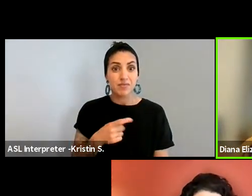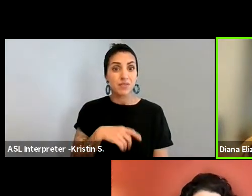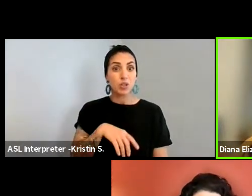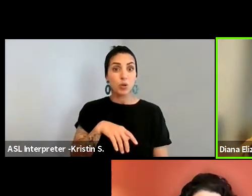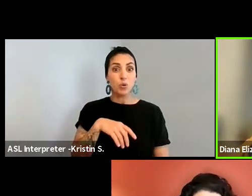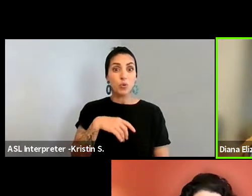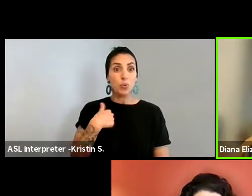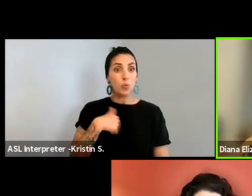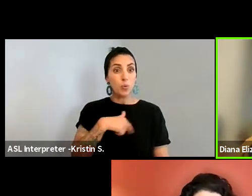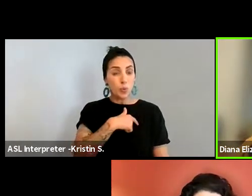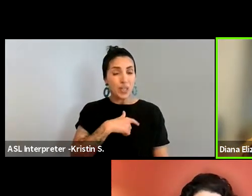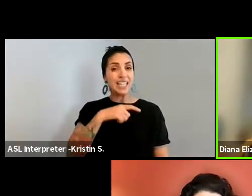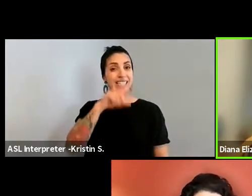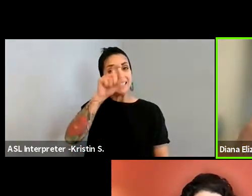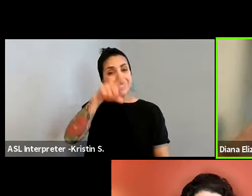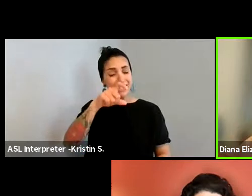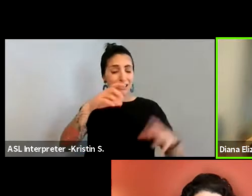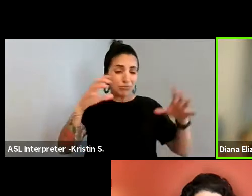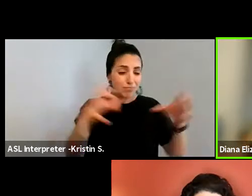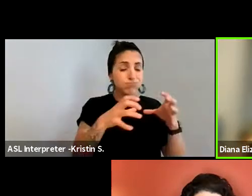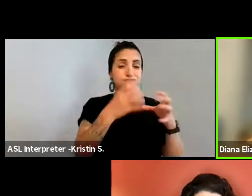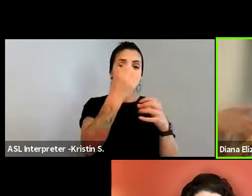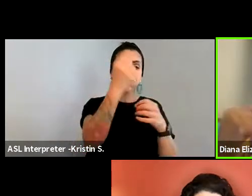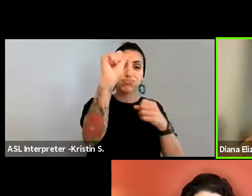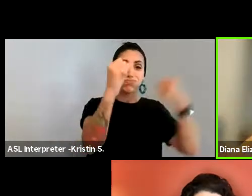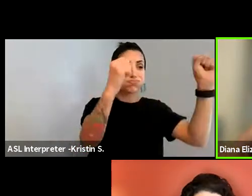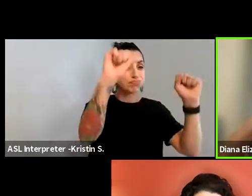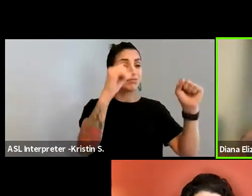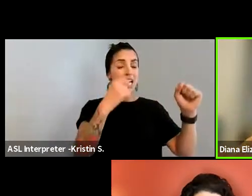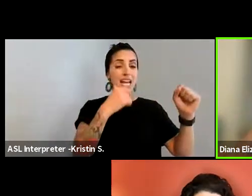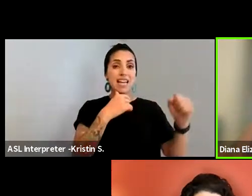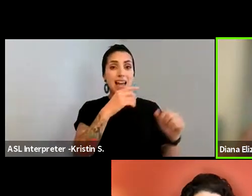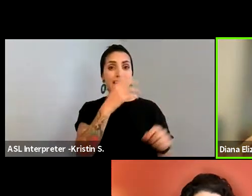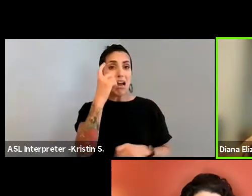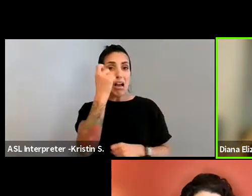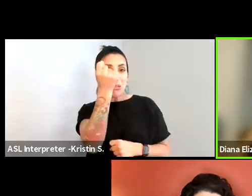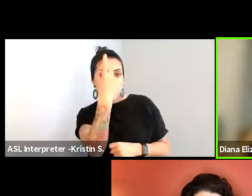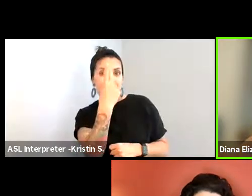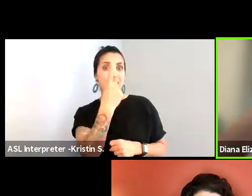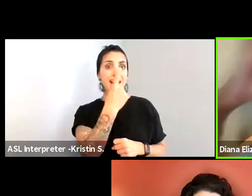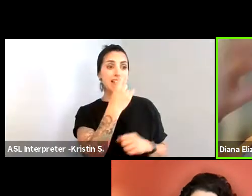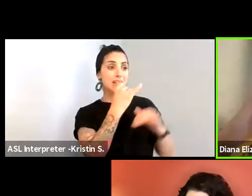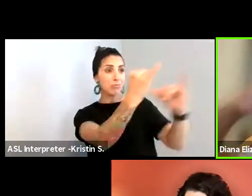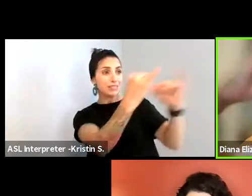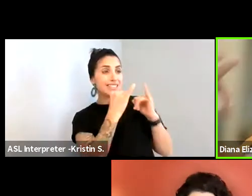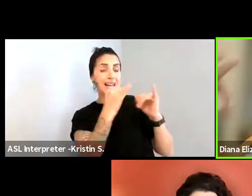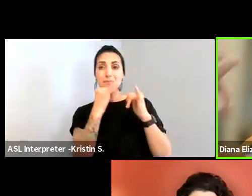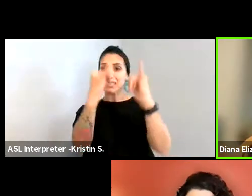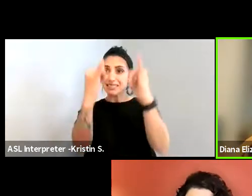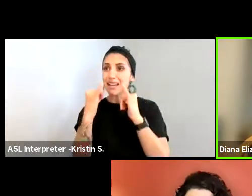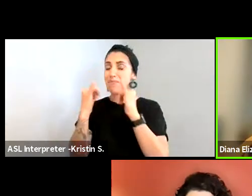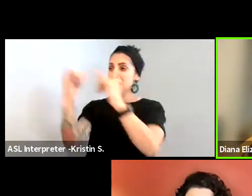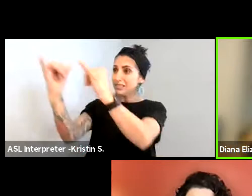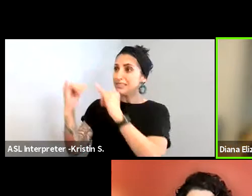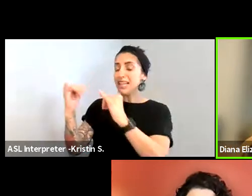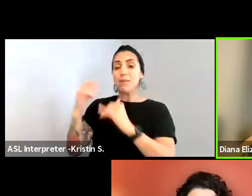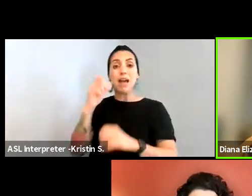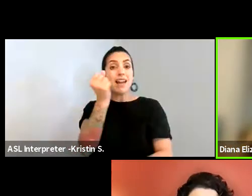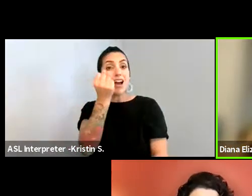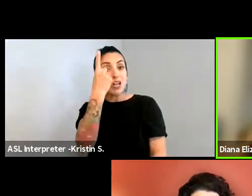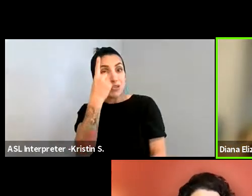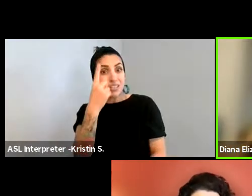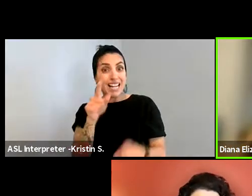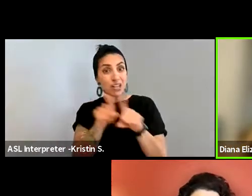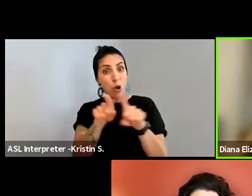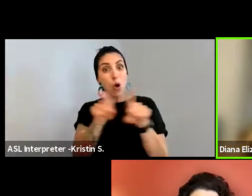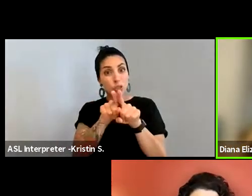to. And those are part of the human experience that disability and the diversity of disability